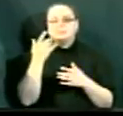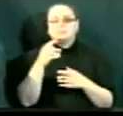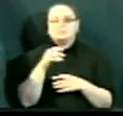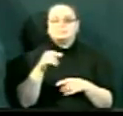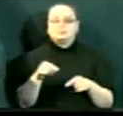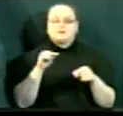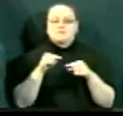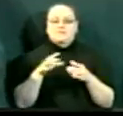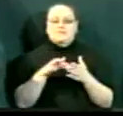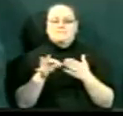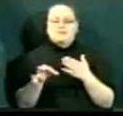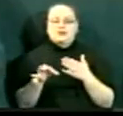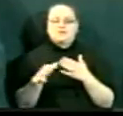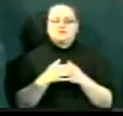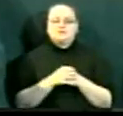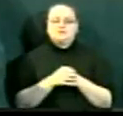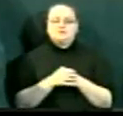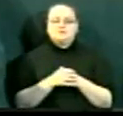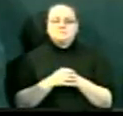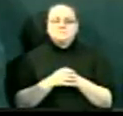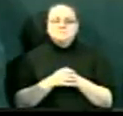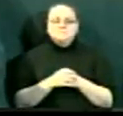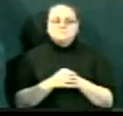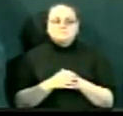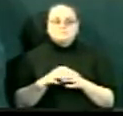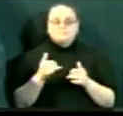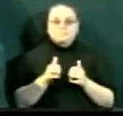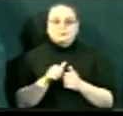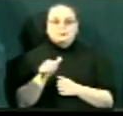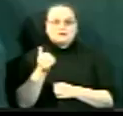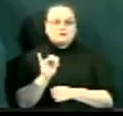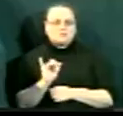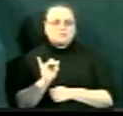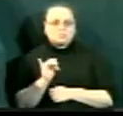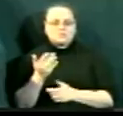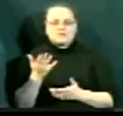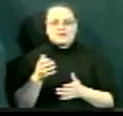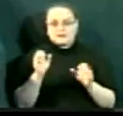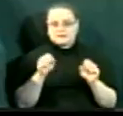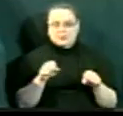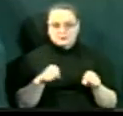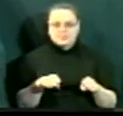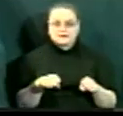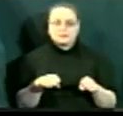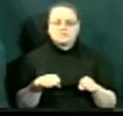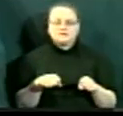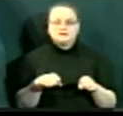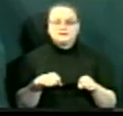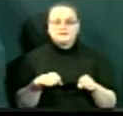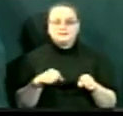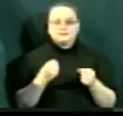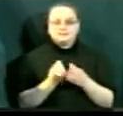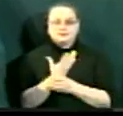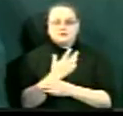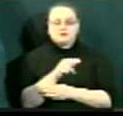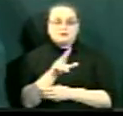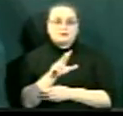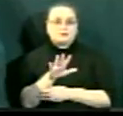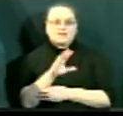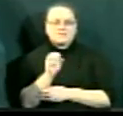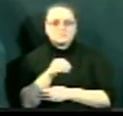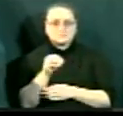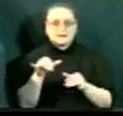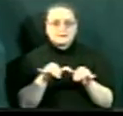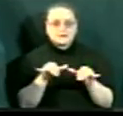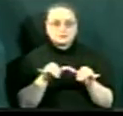the school-wide measure. We played with another one too that is a possibility that would growth is a 35%